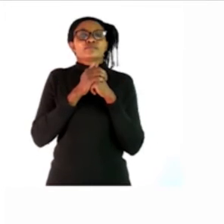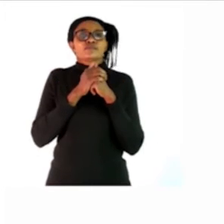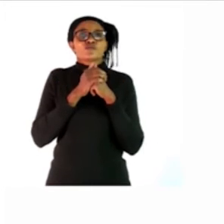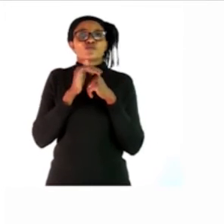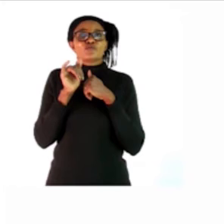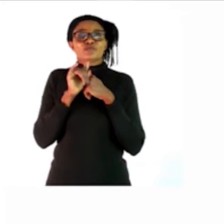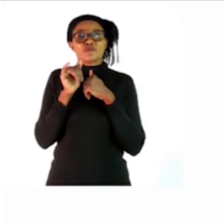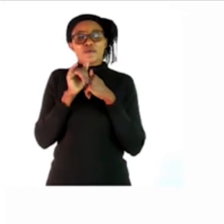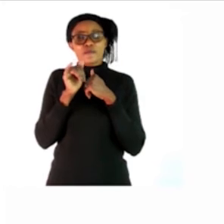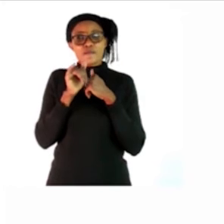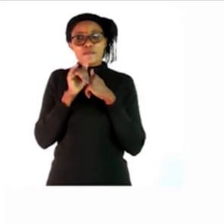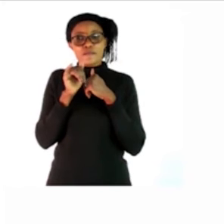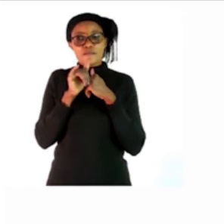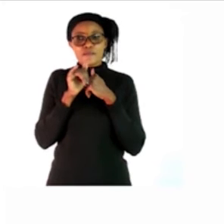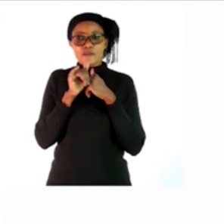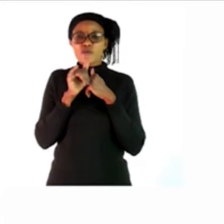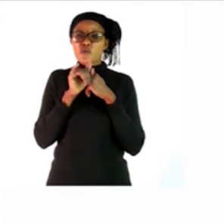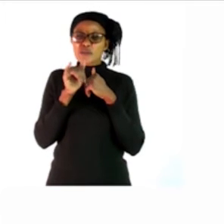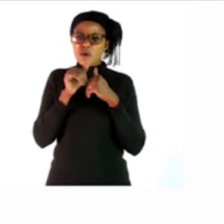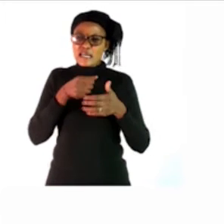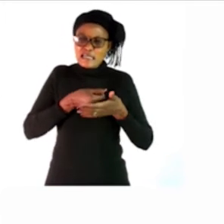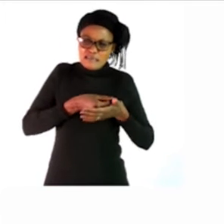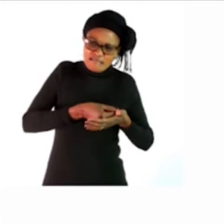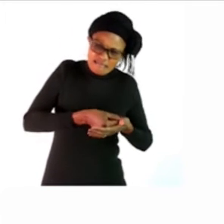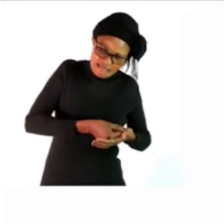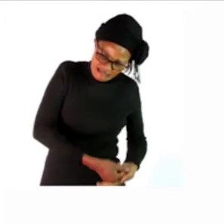Which weighs more?